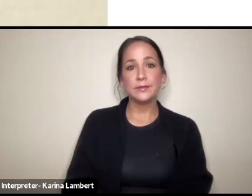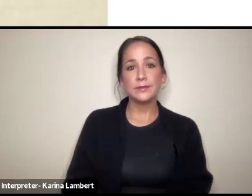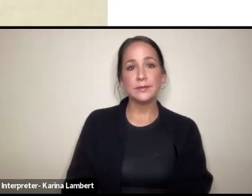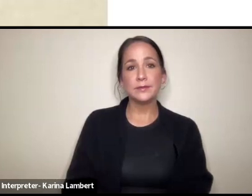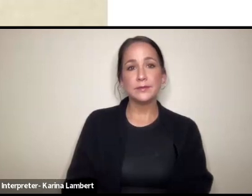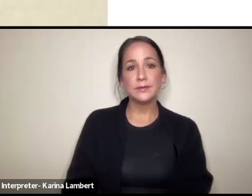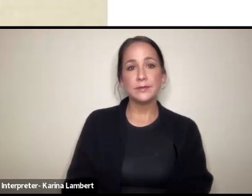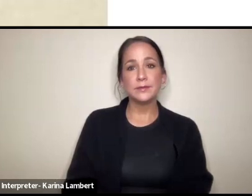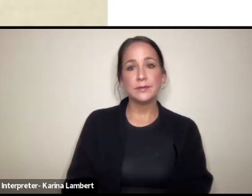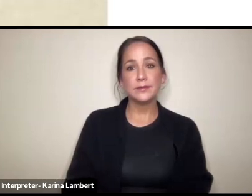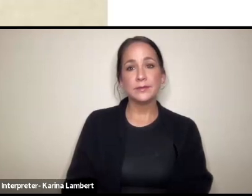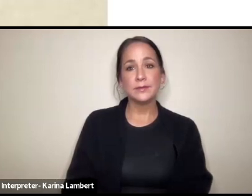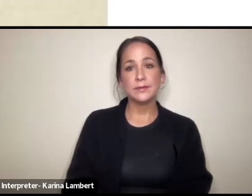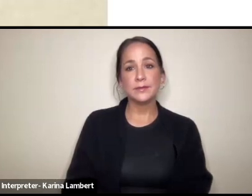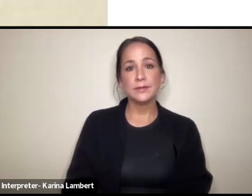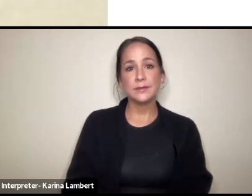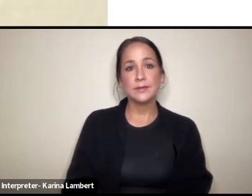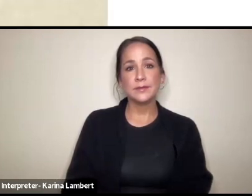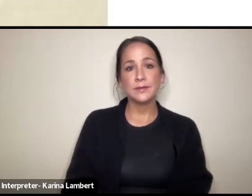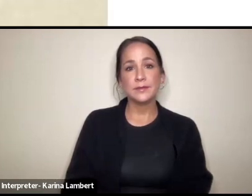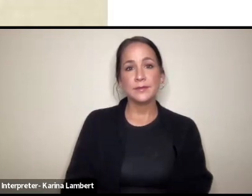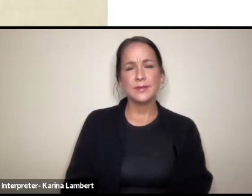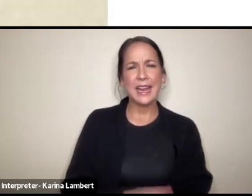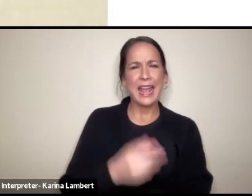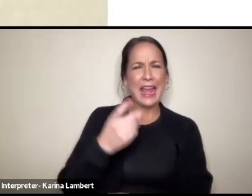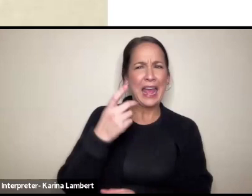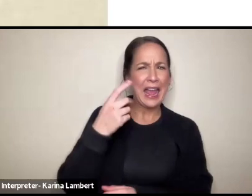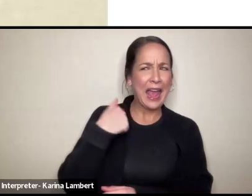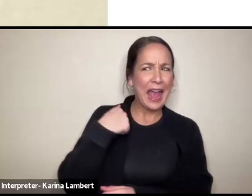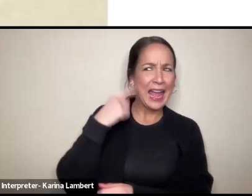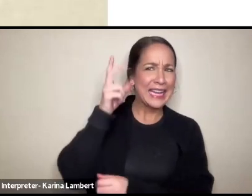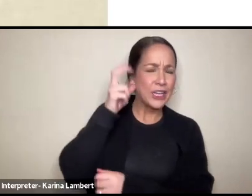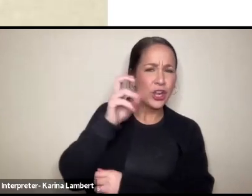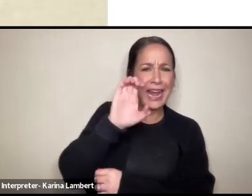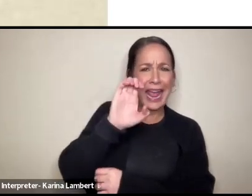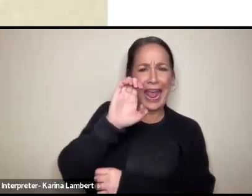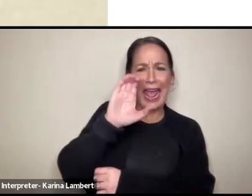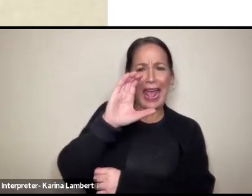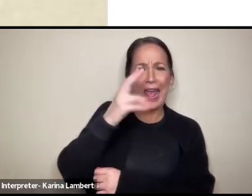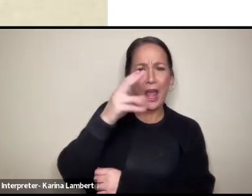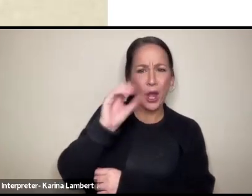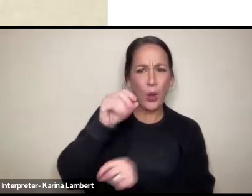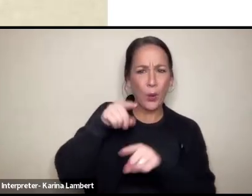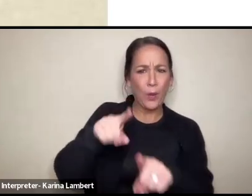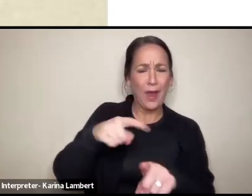I see that there's an echo while I speak. Does everyone hear an echo?